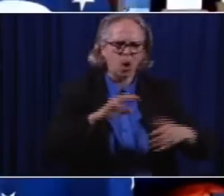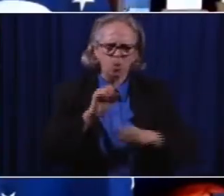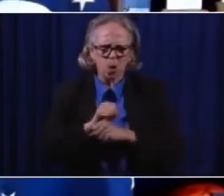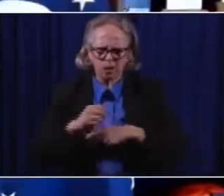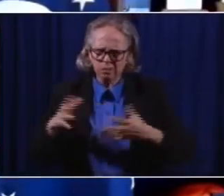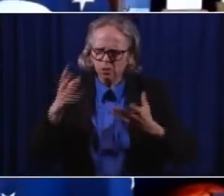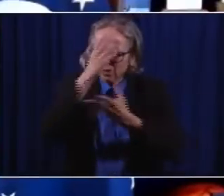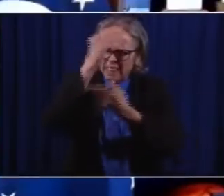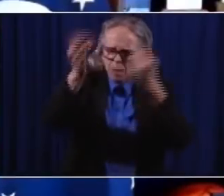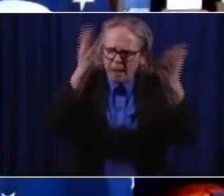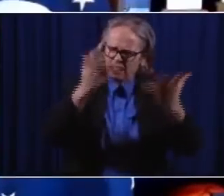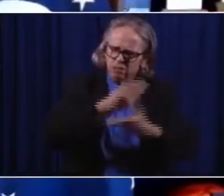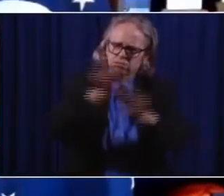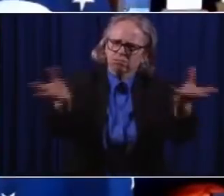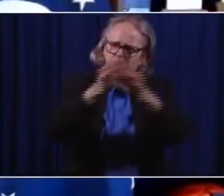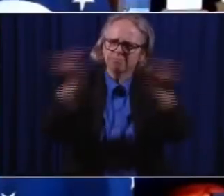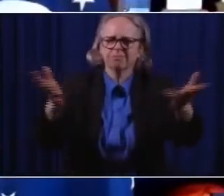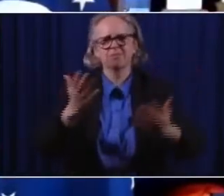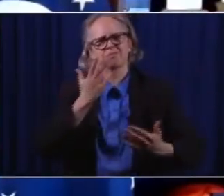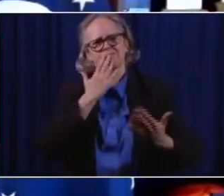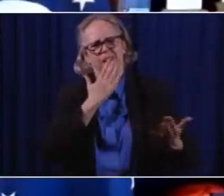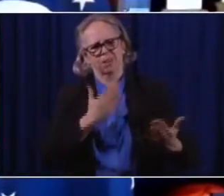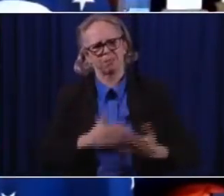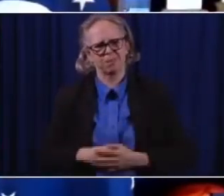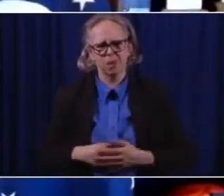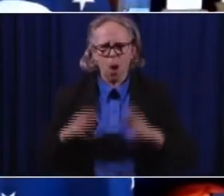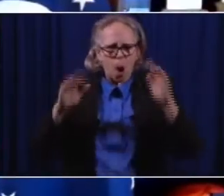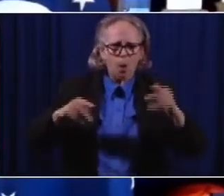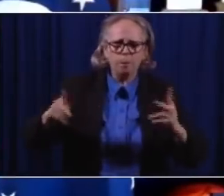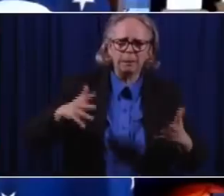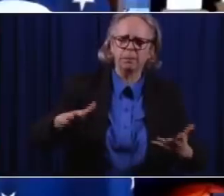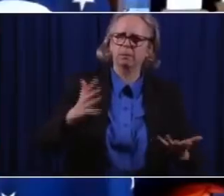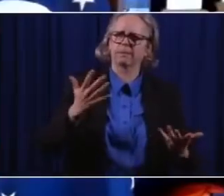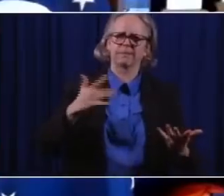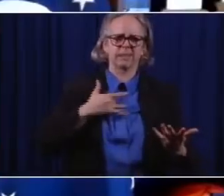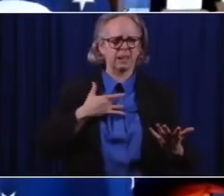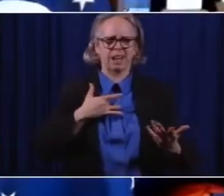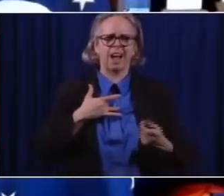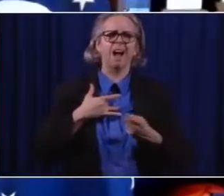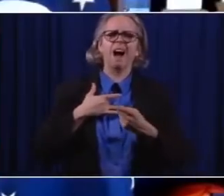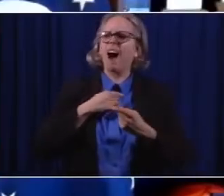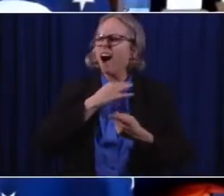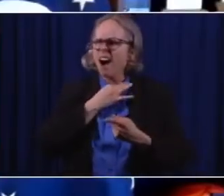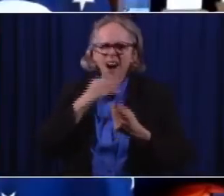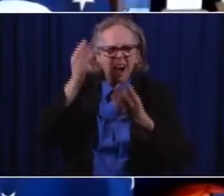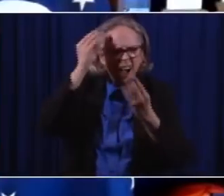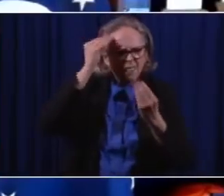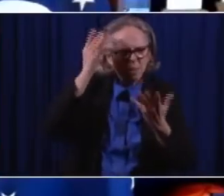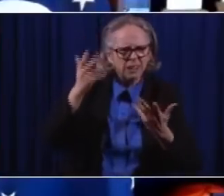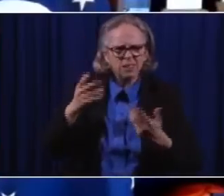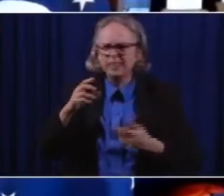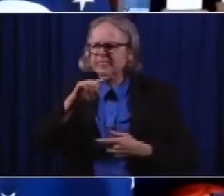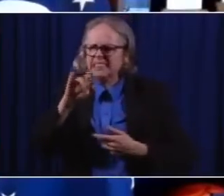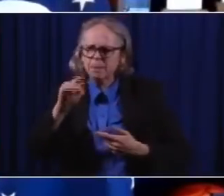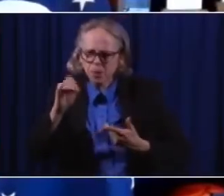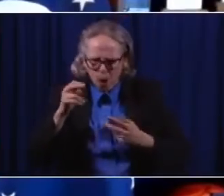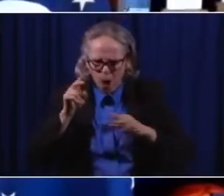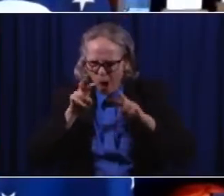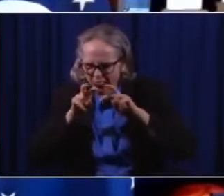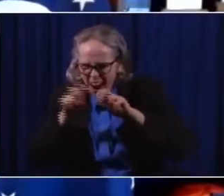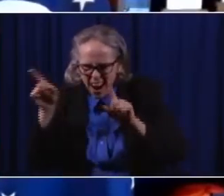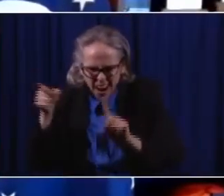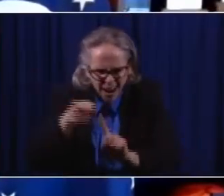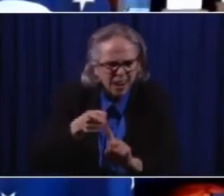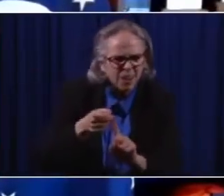people. I hope you'll take advantage of the new data at the zip code level. I find it very interesting and helpful to really gauge what's going on in